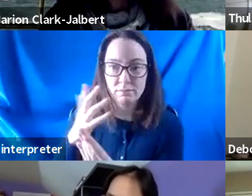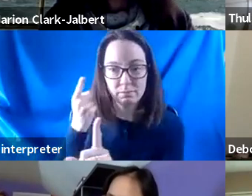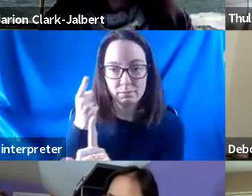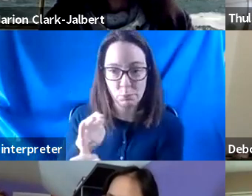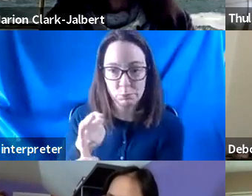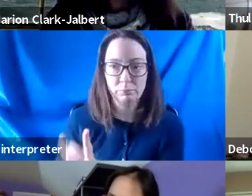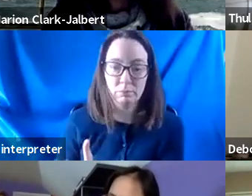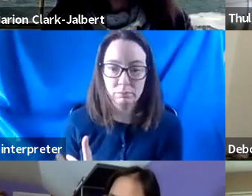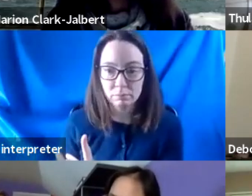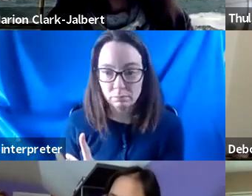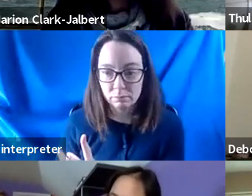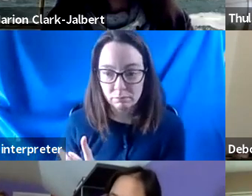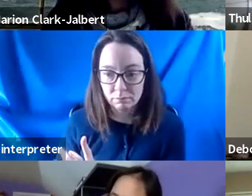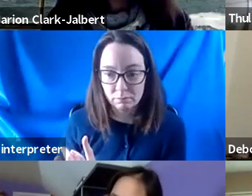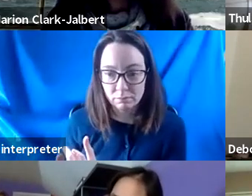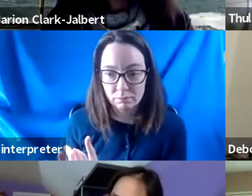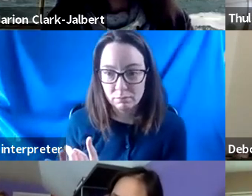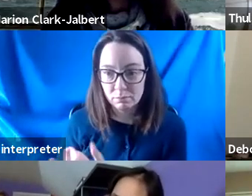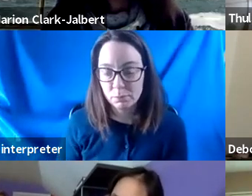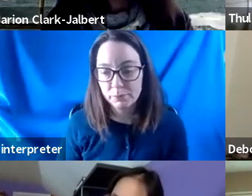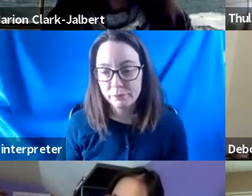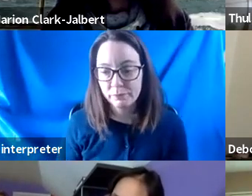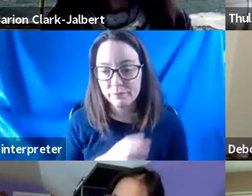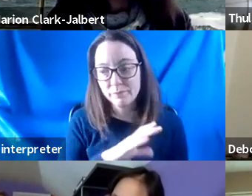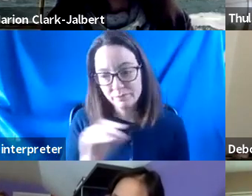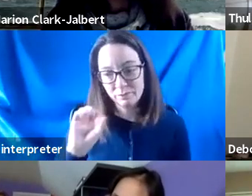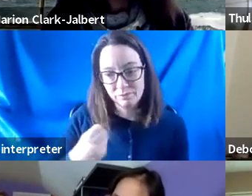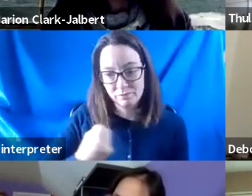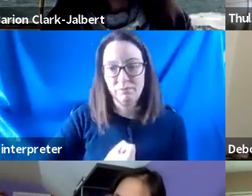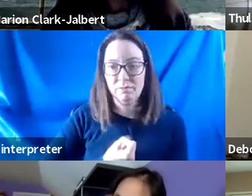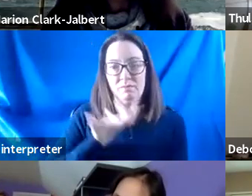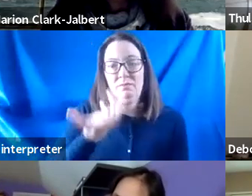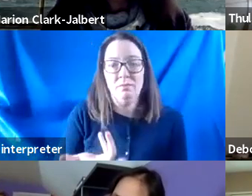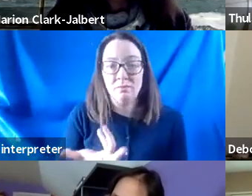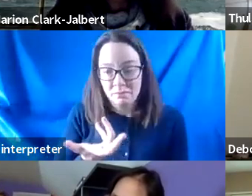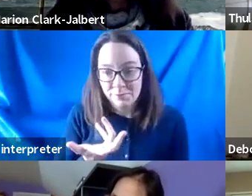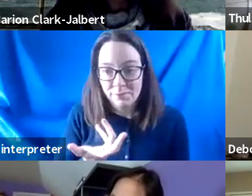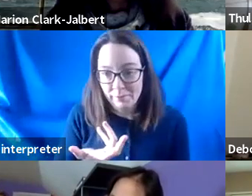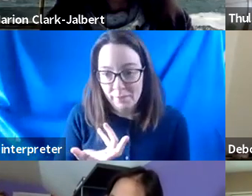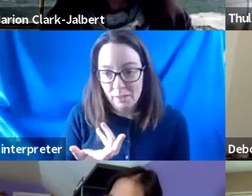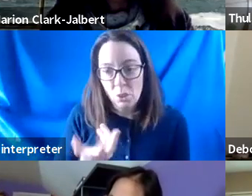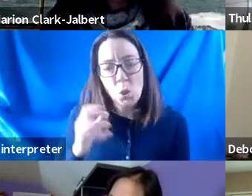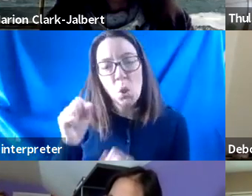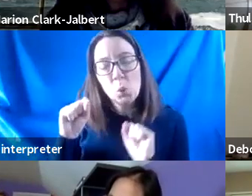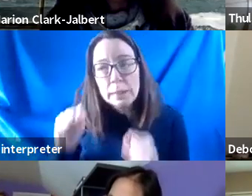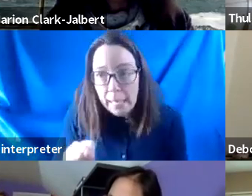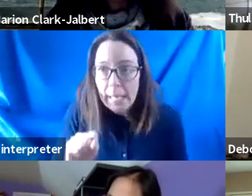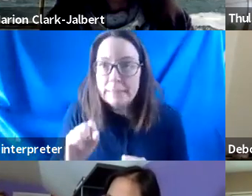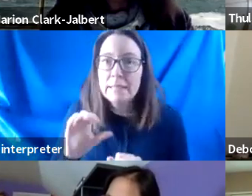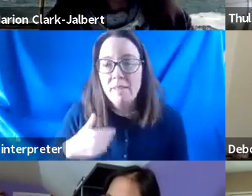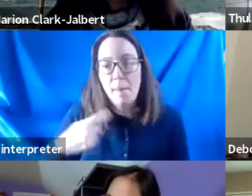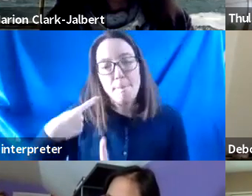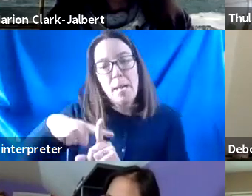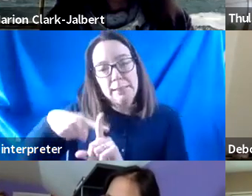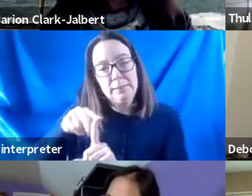to what might be inside. And if you do that in a positive, way, it can be